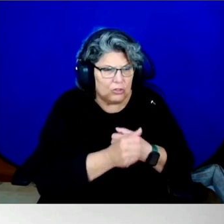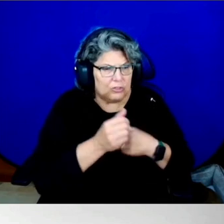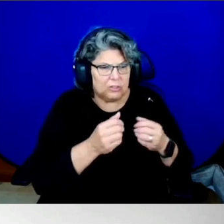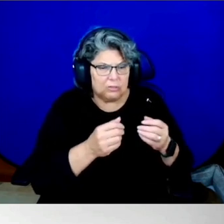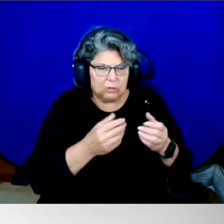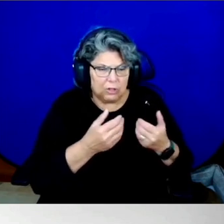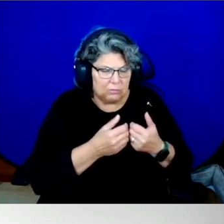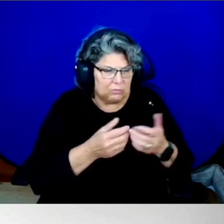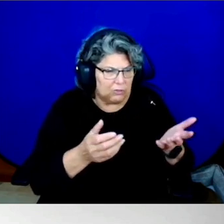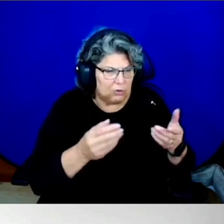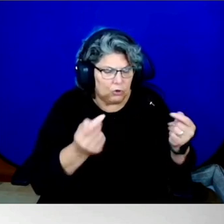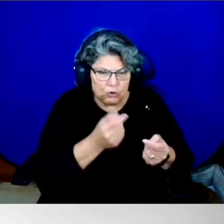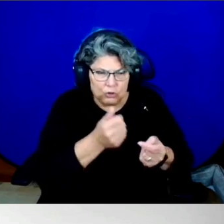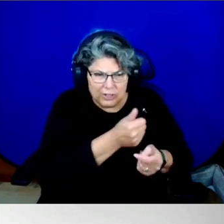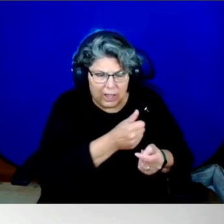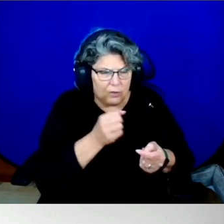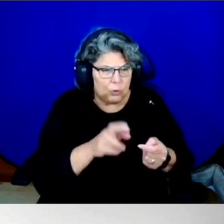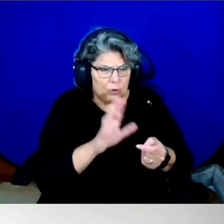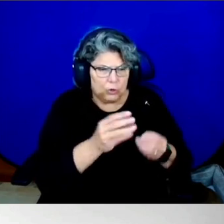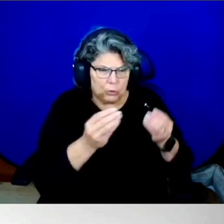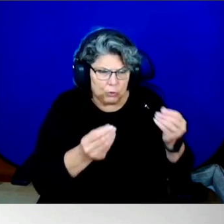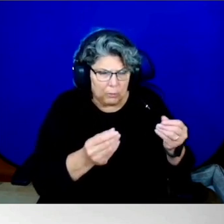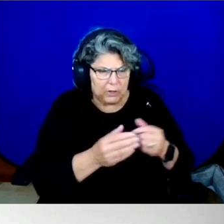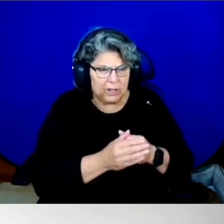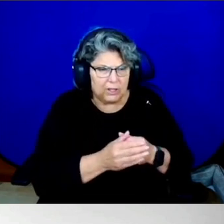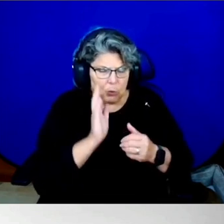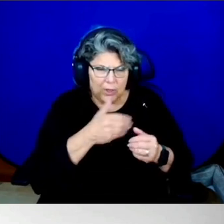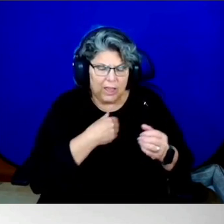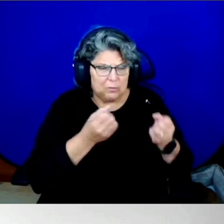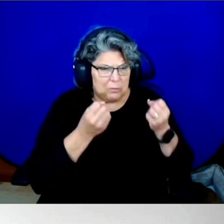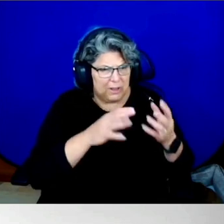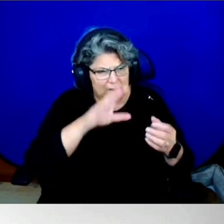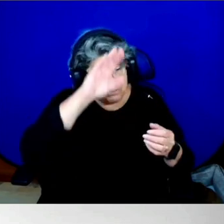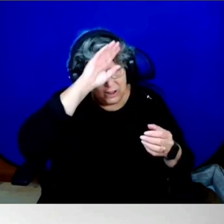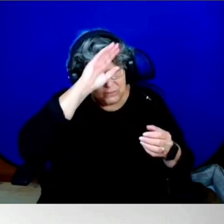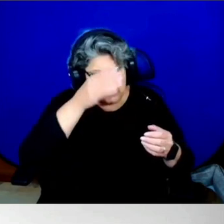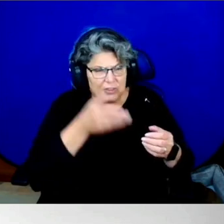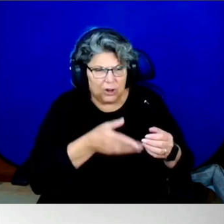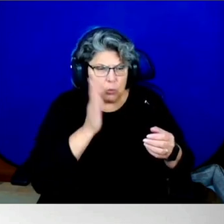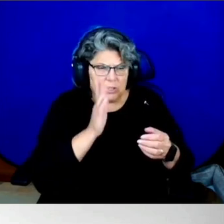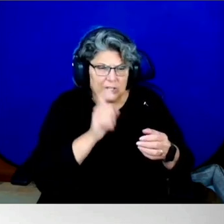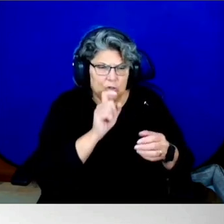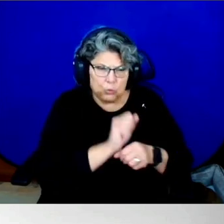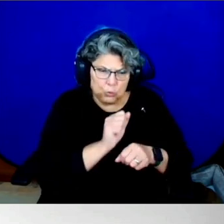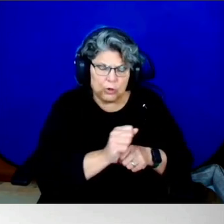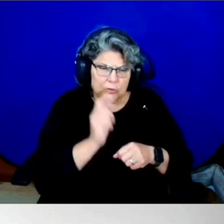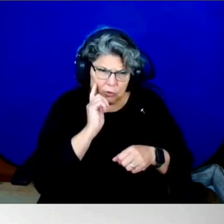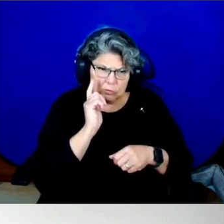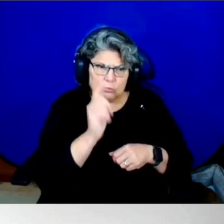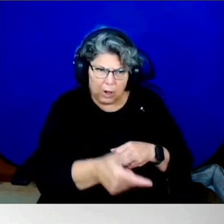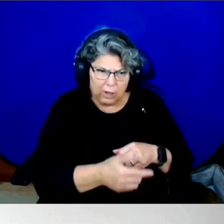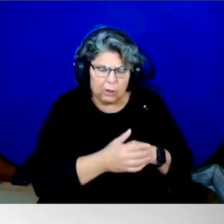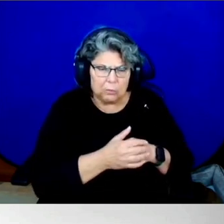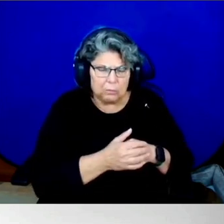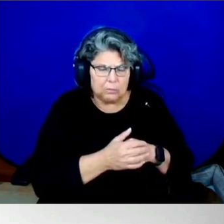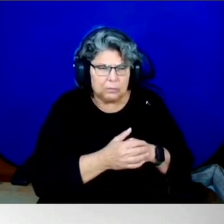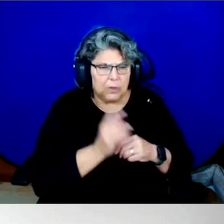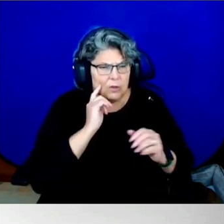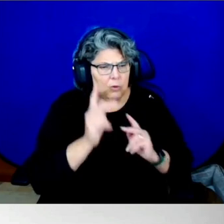we're going to have a lot of fire and utility crews in the area that are going to need to be working there for some time. For those who remain